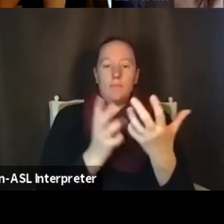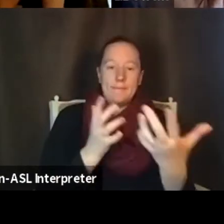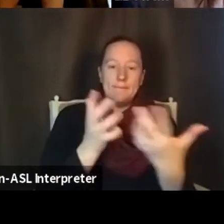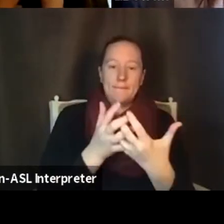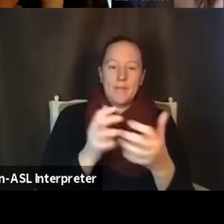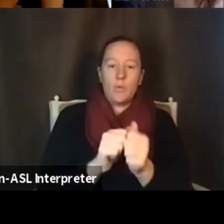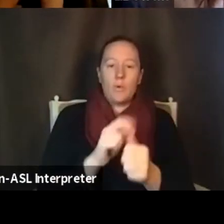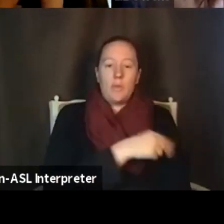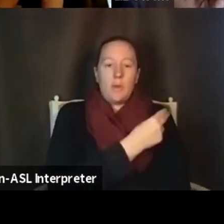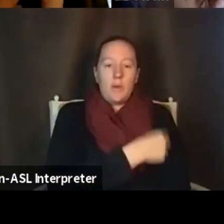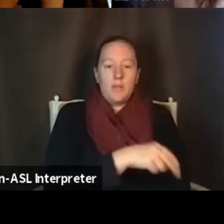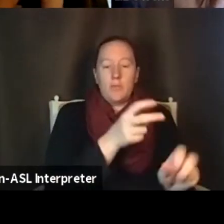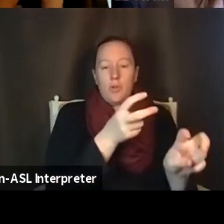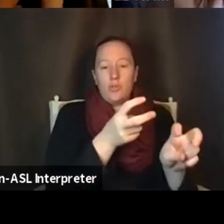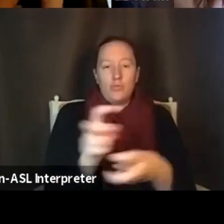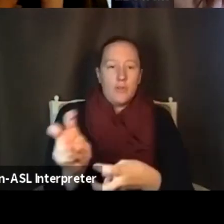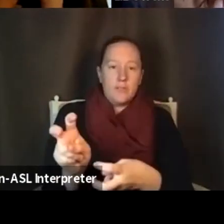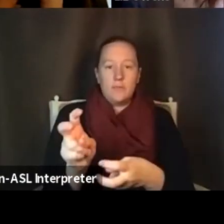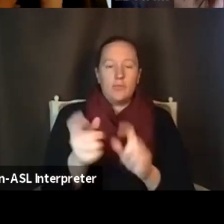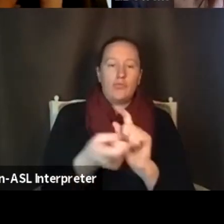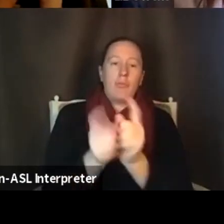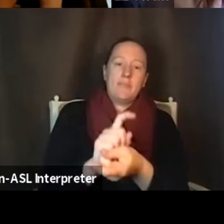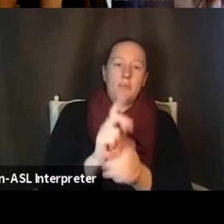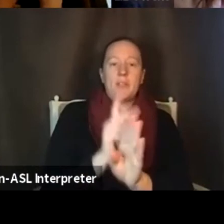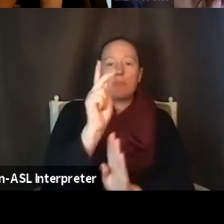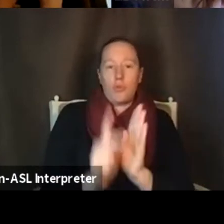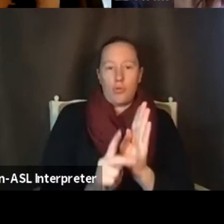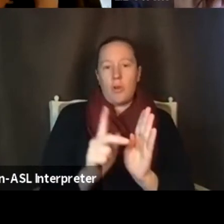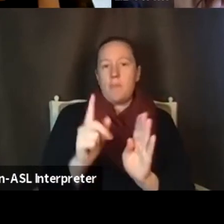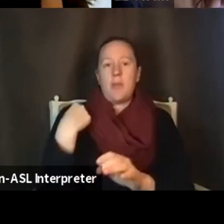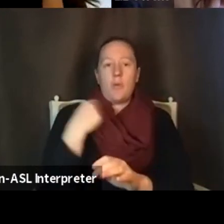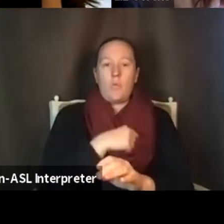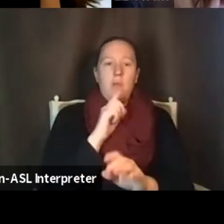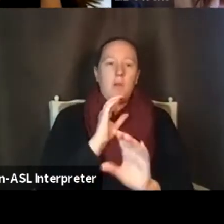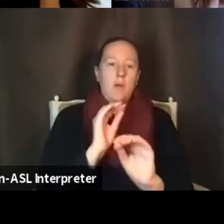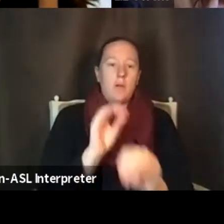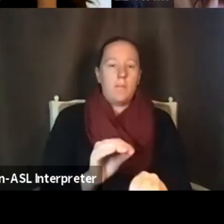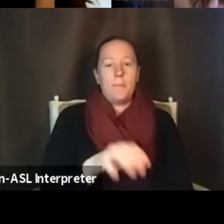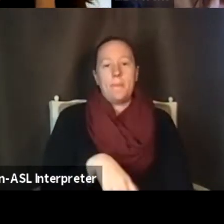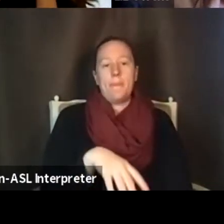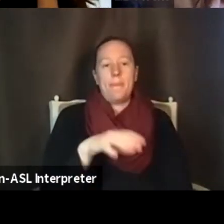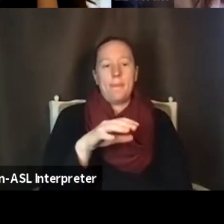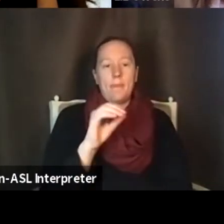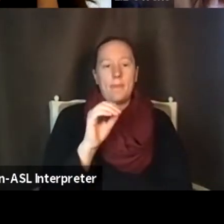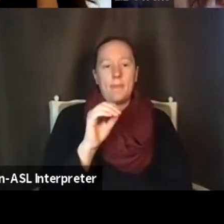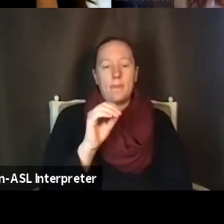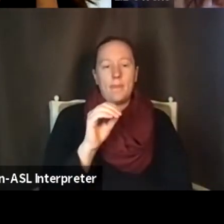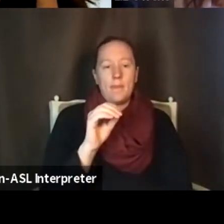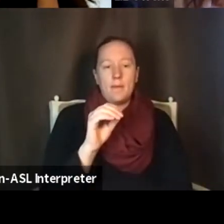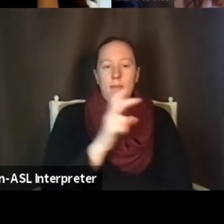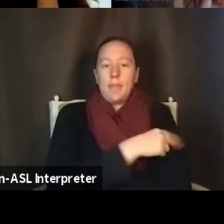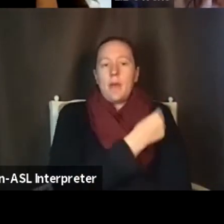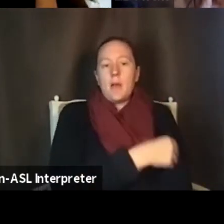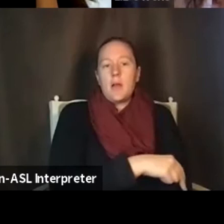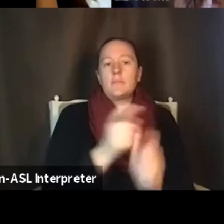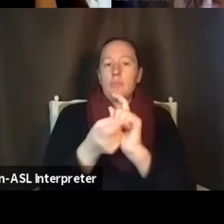hospital transformation program that HCPF is implementing statewide? The RAIs play a key role with some of the hospital transformation